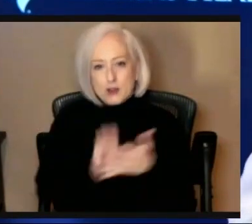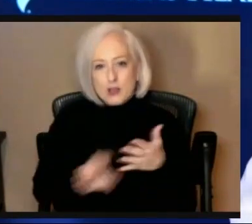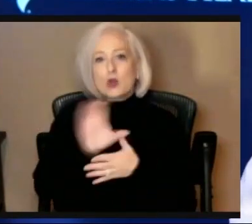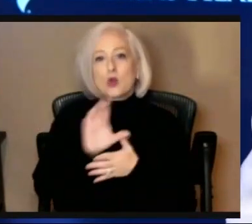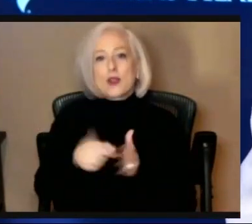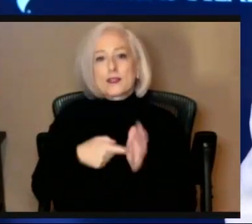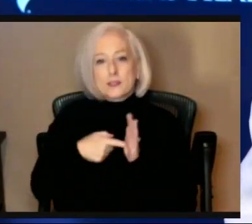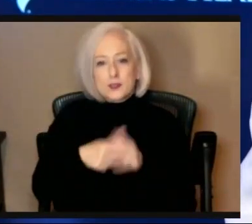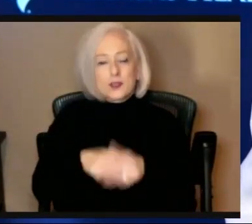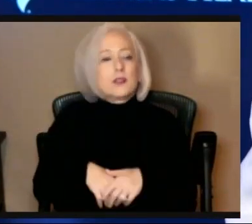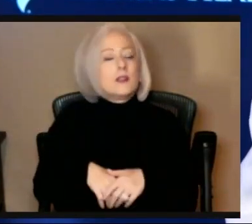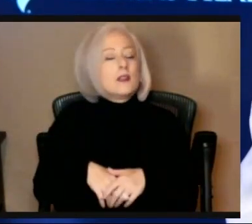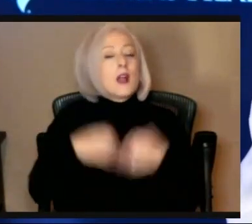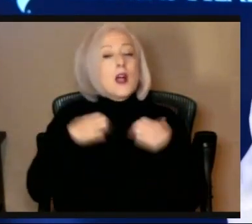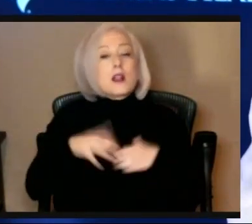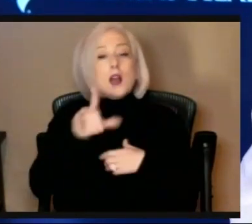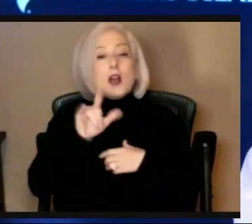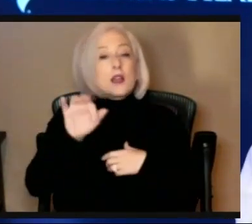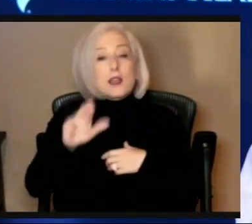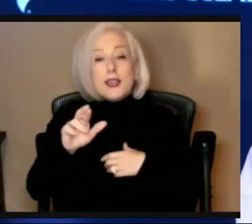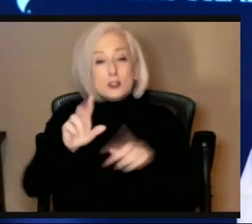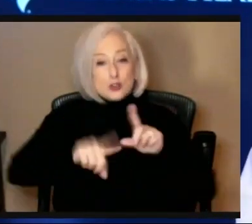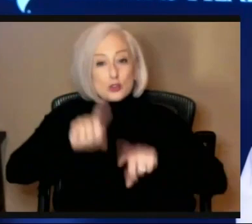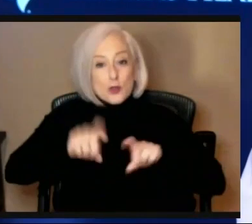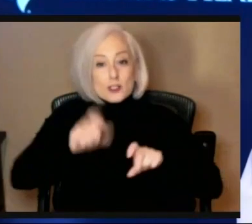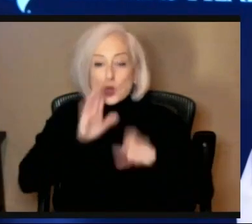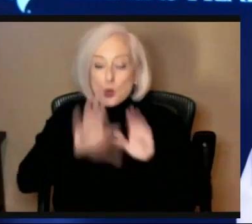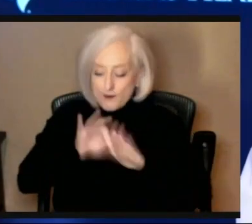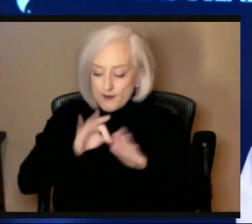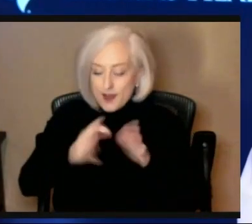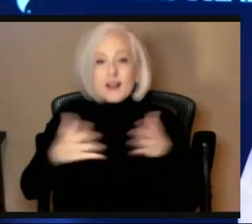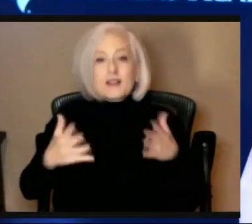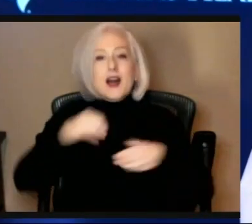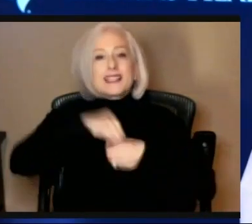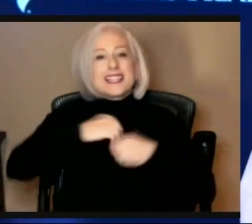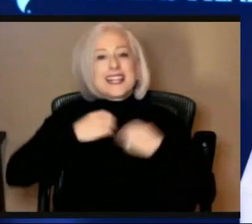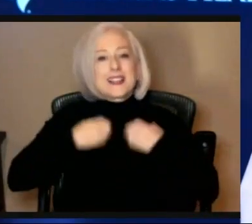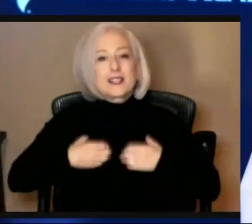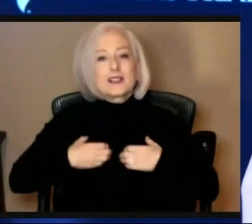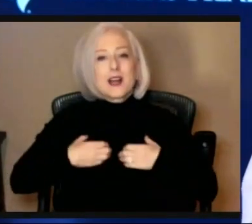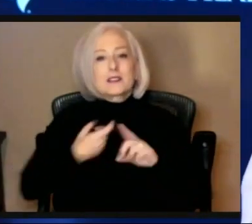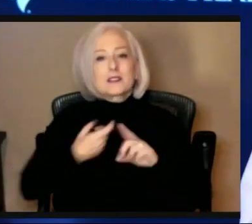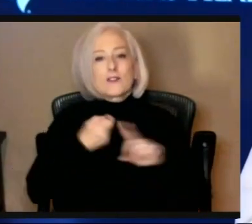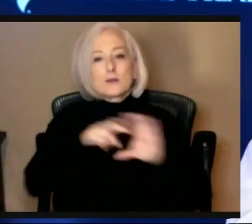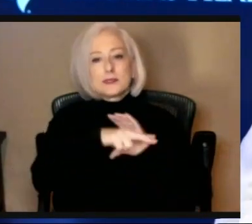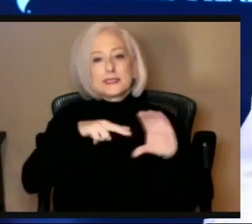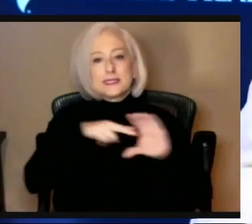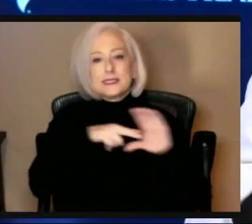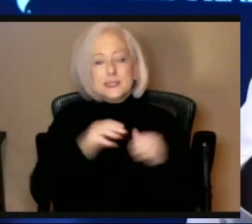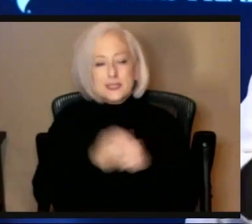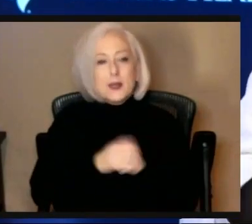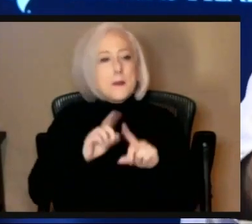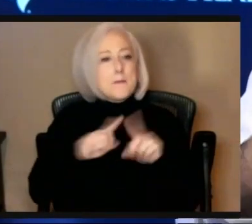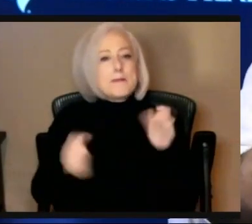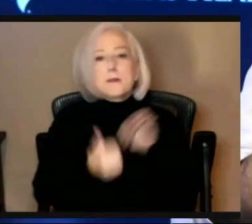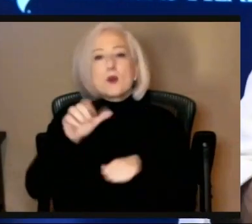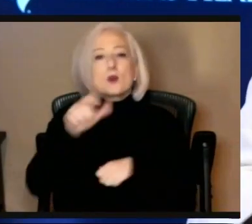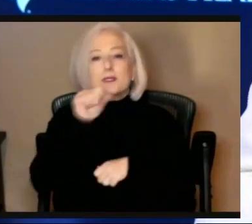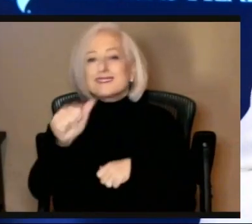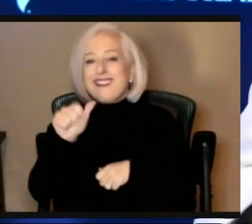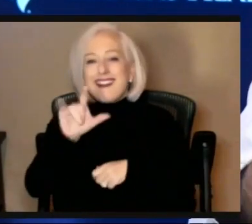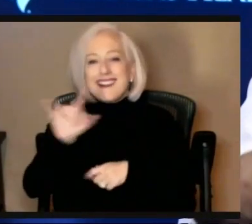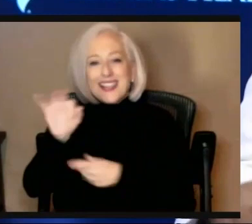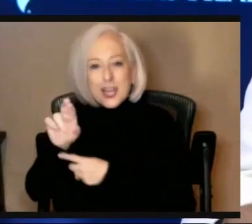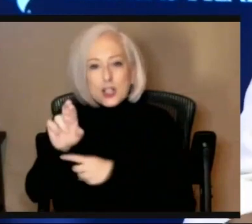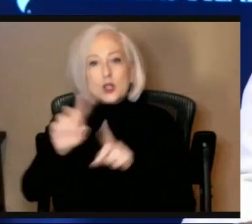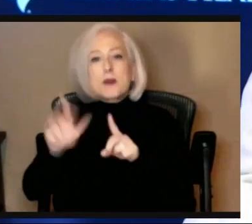going to find a lot of things in the lungs and on these CT scans, and most of them will not be cancer, but it is going to lead to a